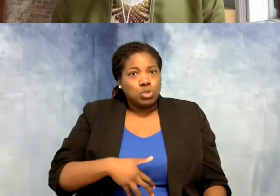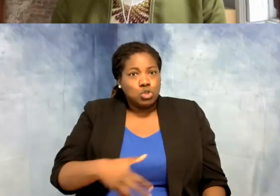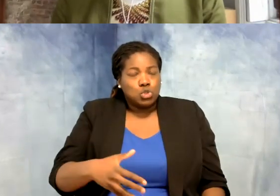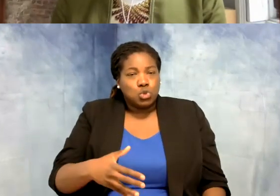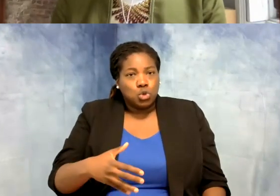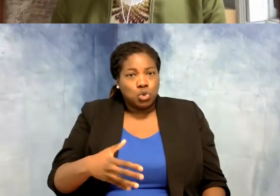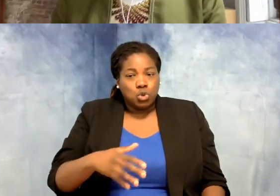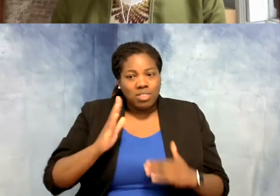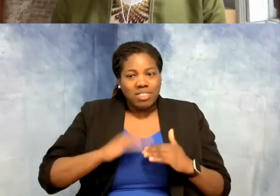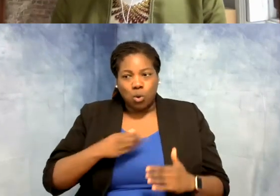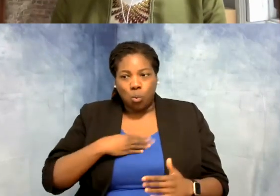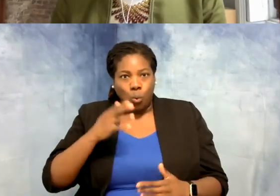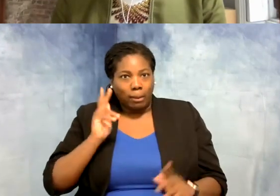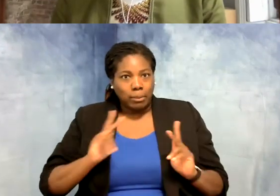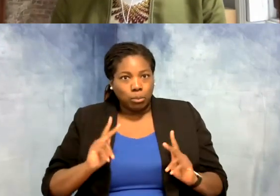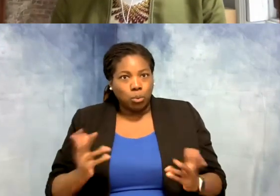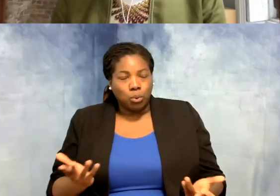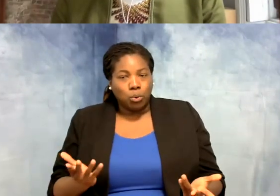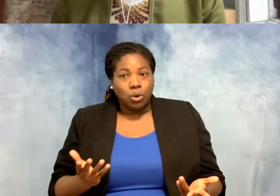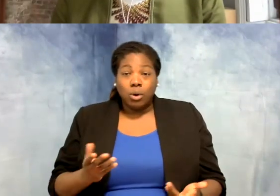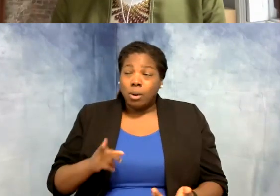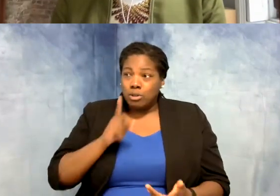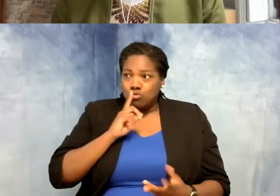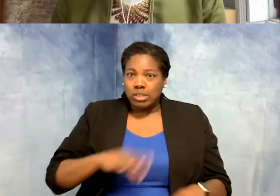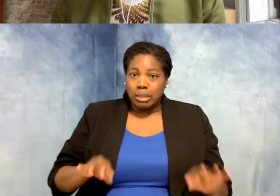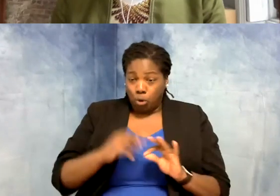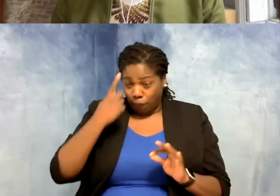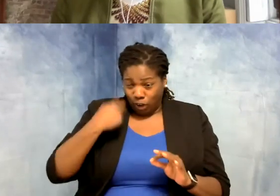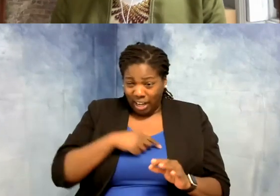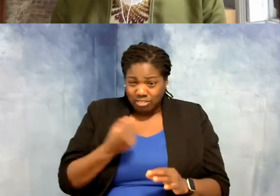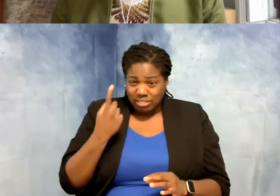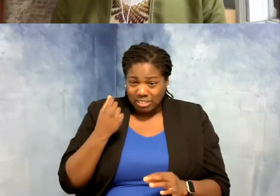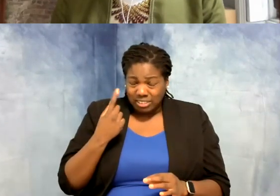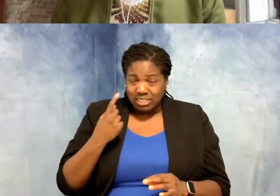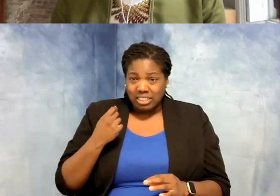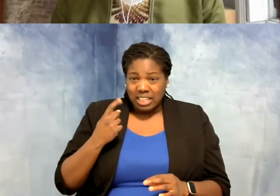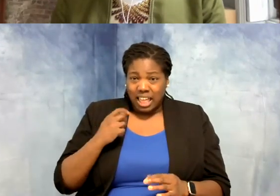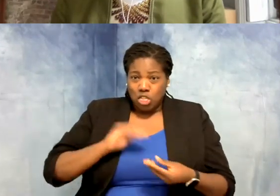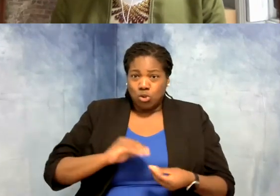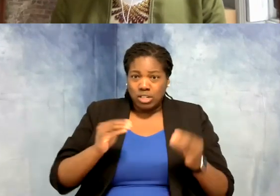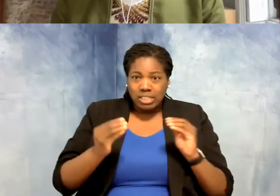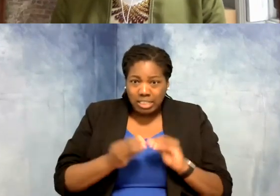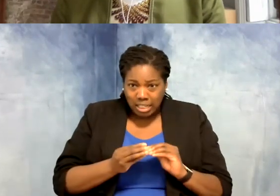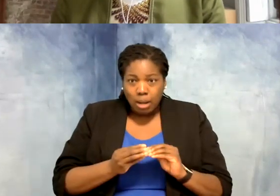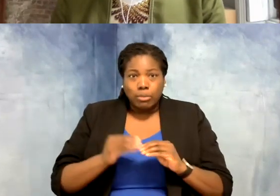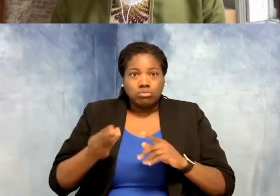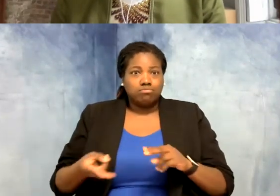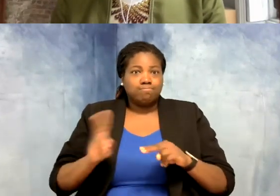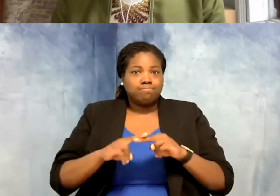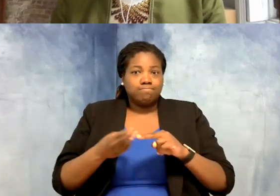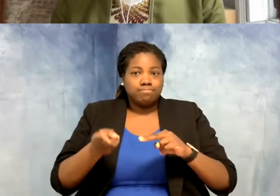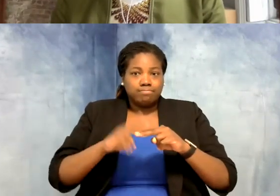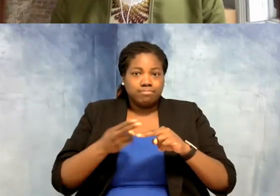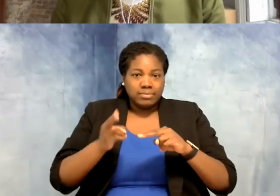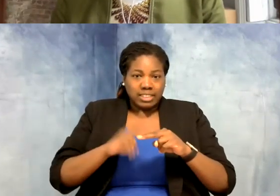their white counterparts. But Becky, what's also important for us to know is that those figures dramatically increase when we